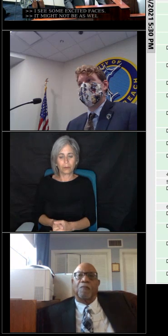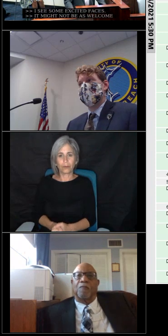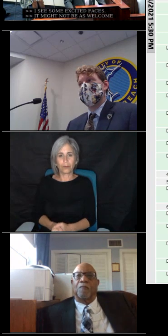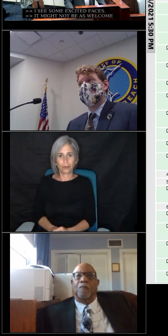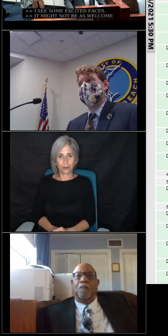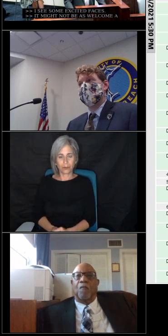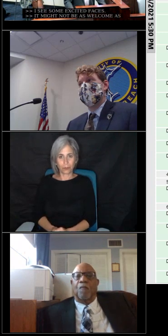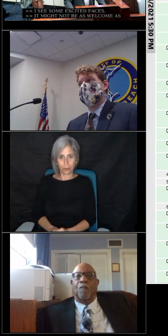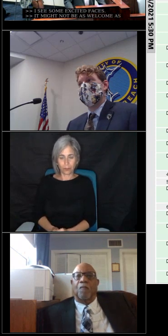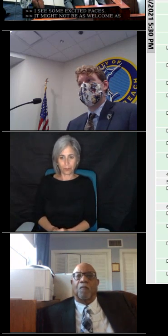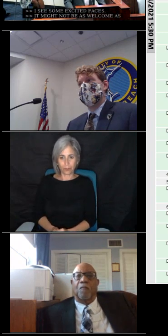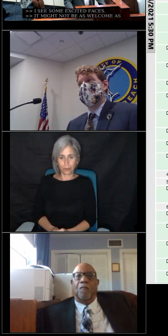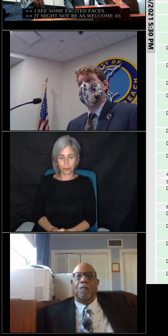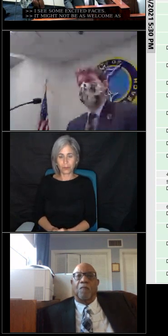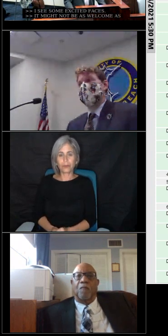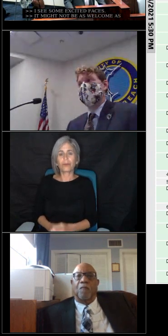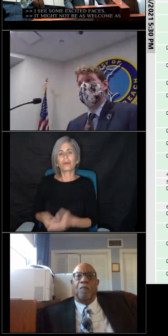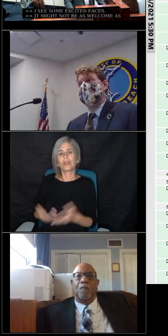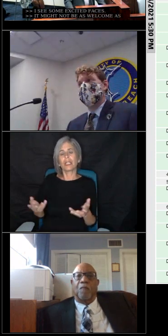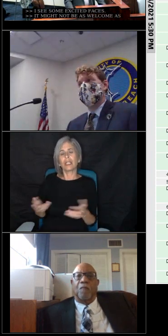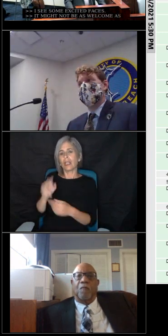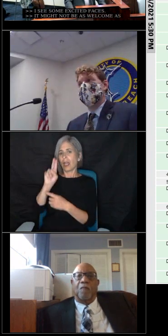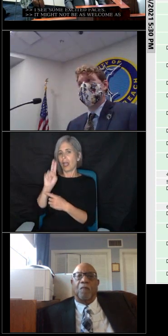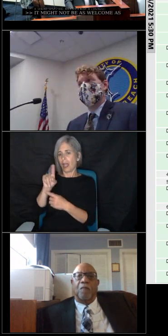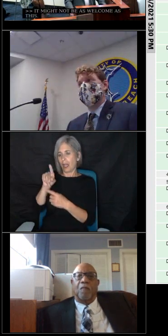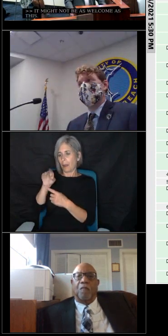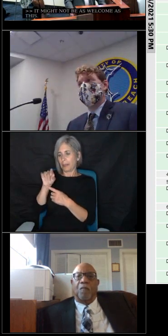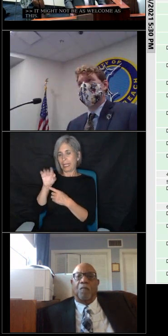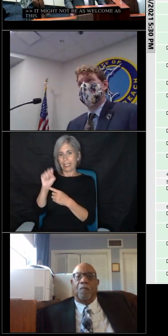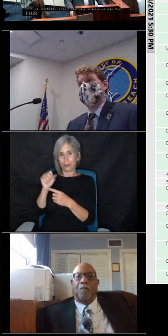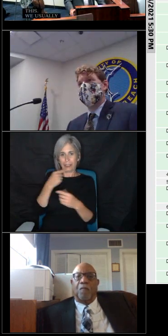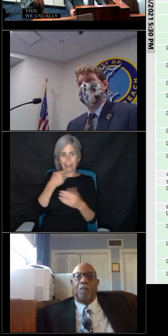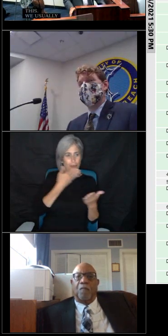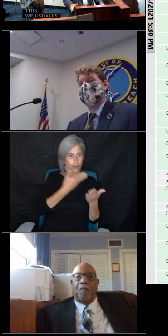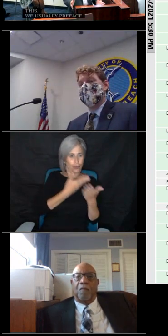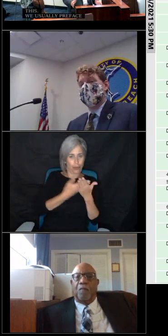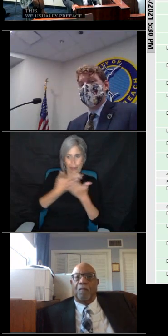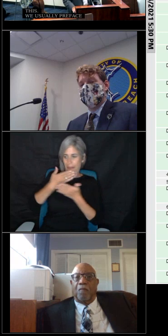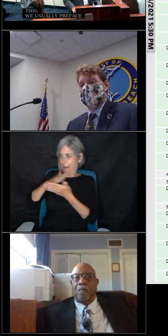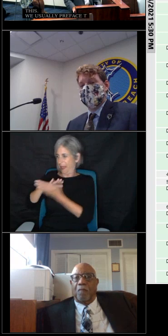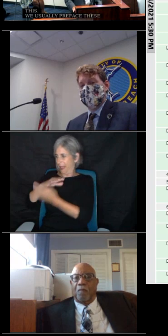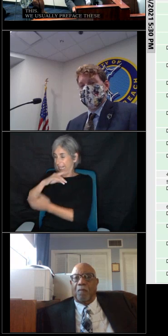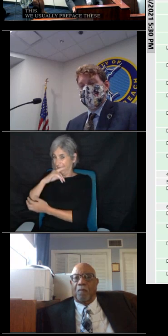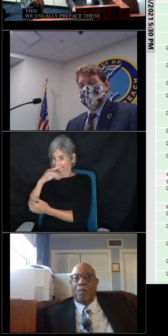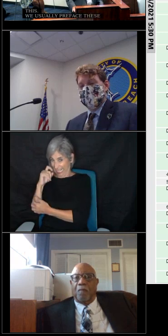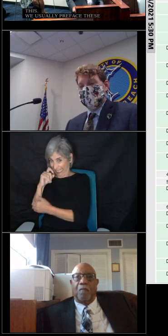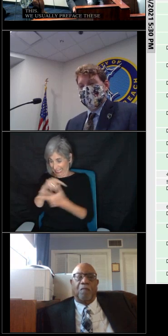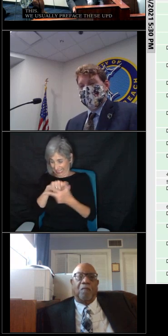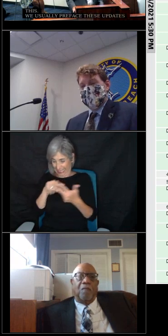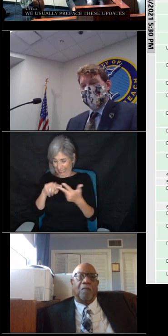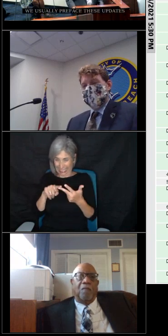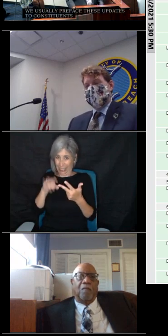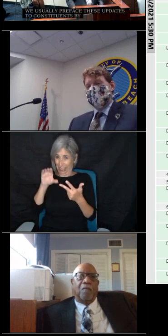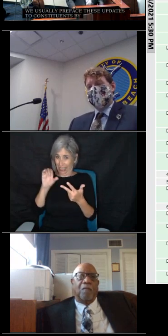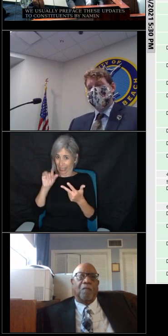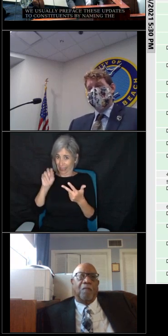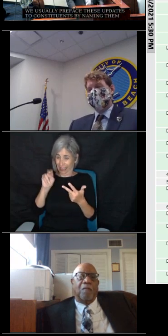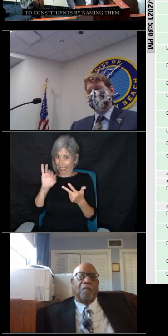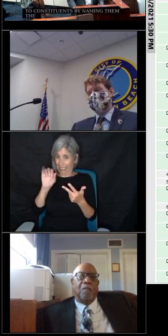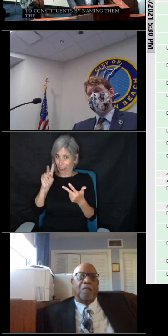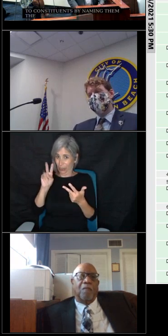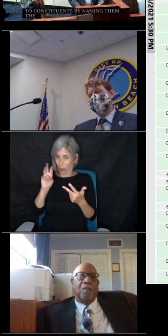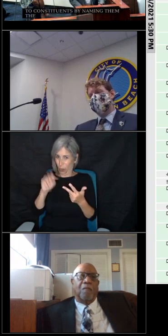updates to our constituents by naming them the good, the bad, and the ugly. And I'm not a big Clint Eastwood fan, so we're not going to